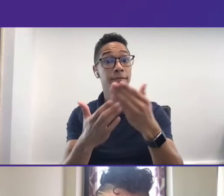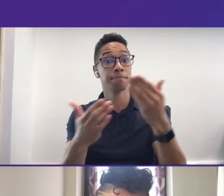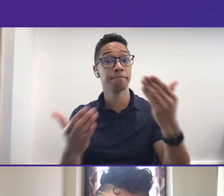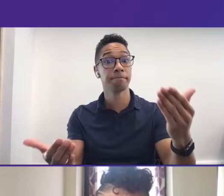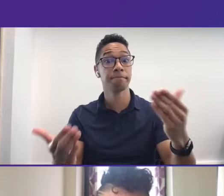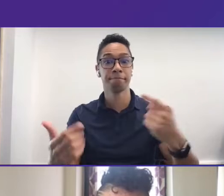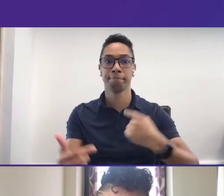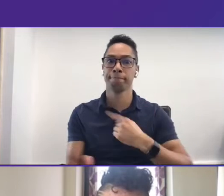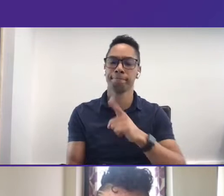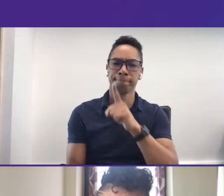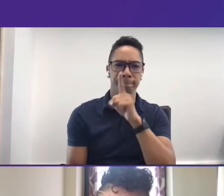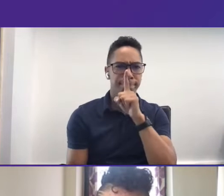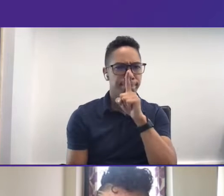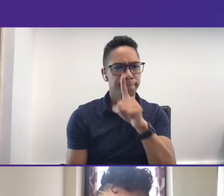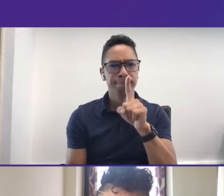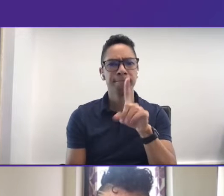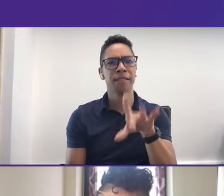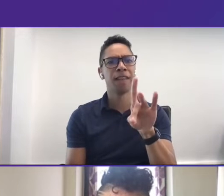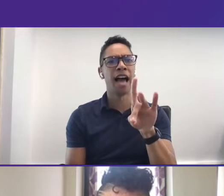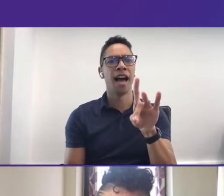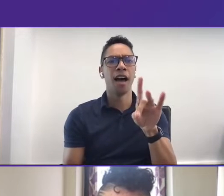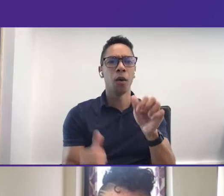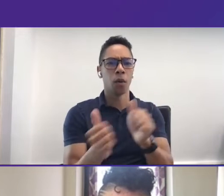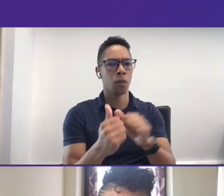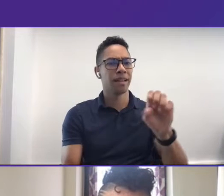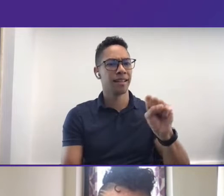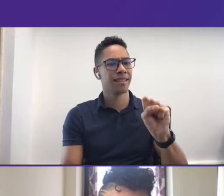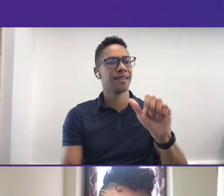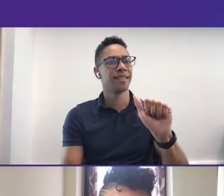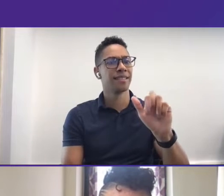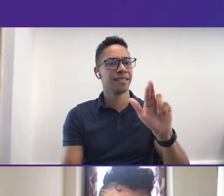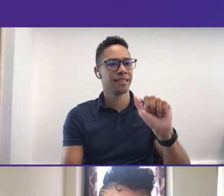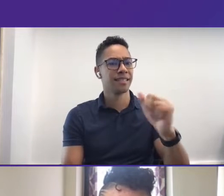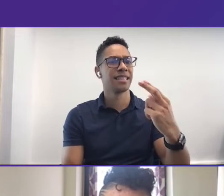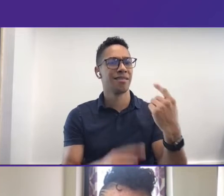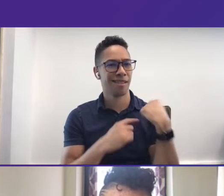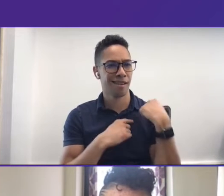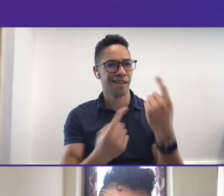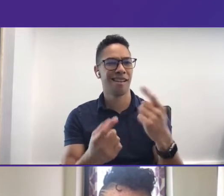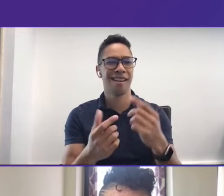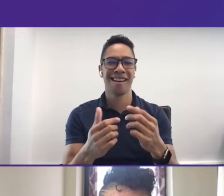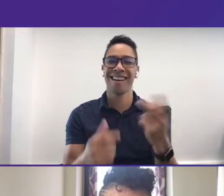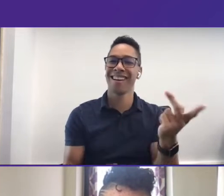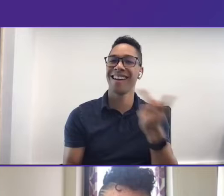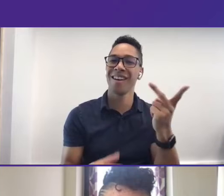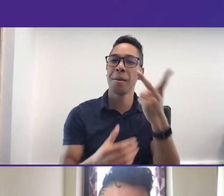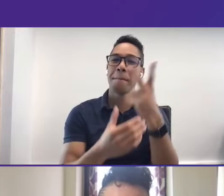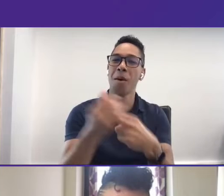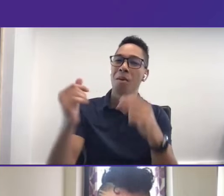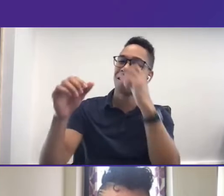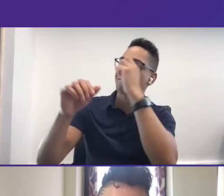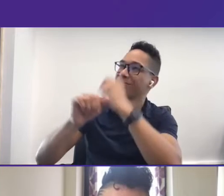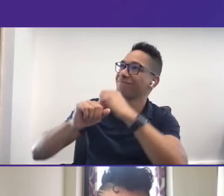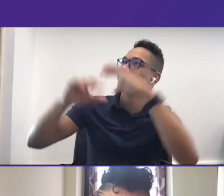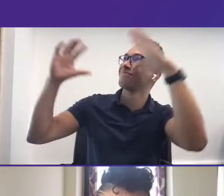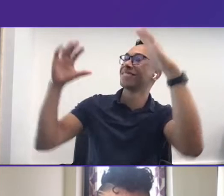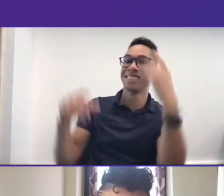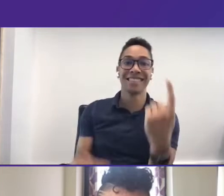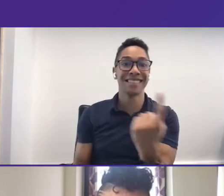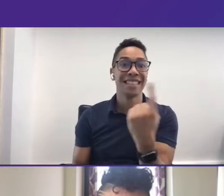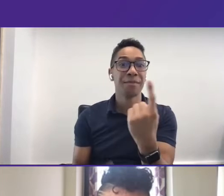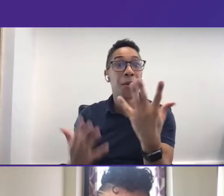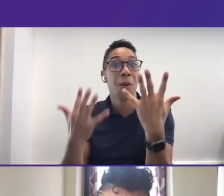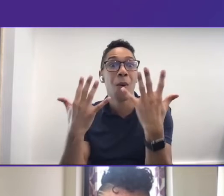I really found with Sarah through these years is like how we would envision something, you know, we want this